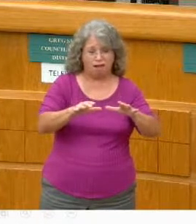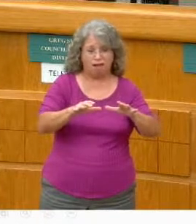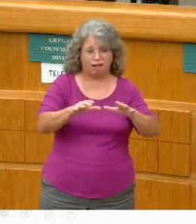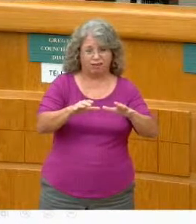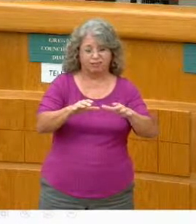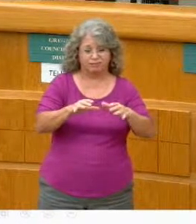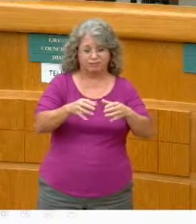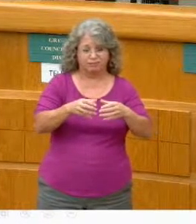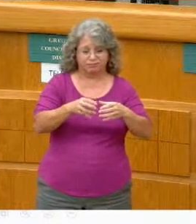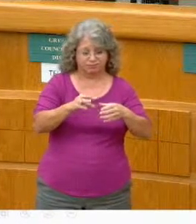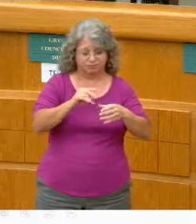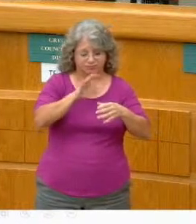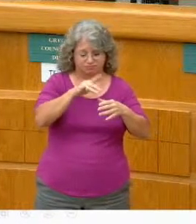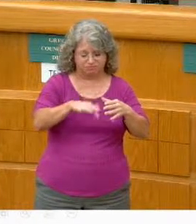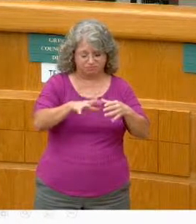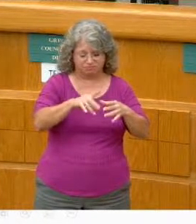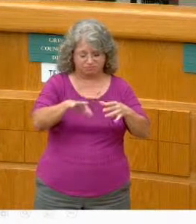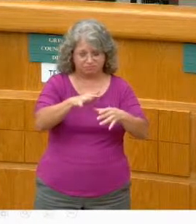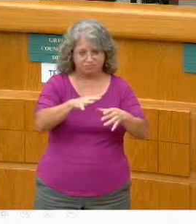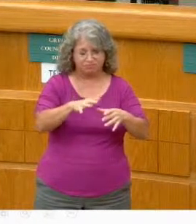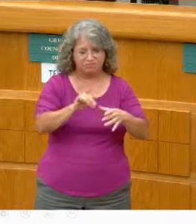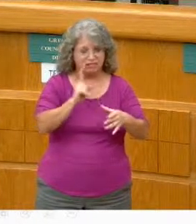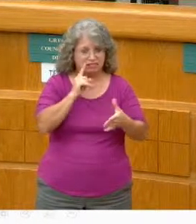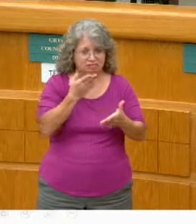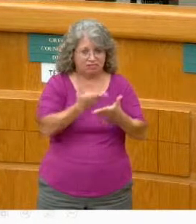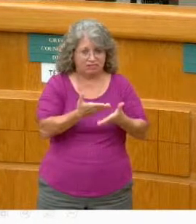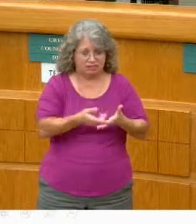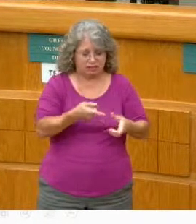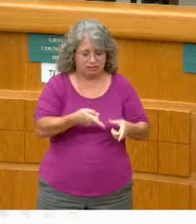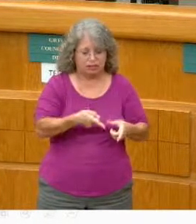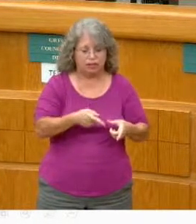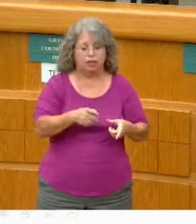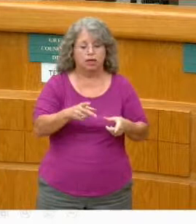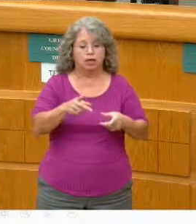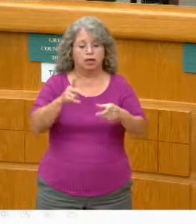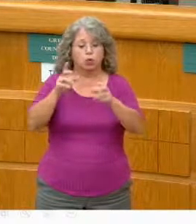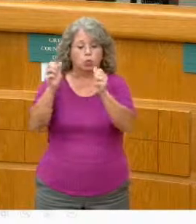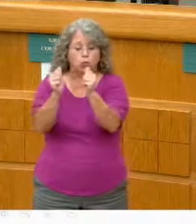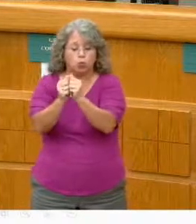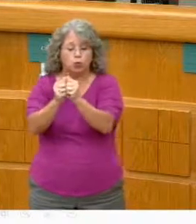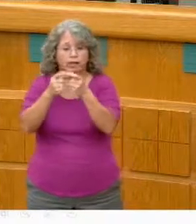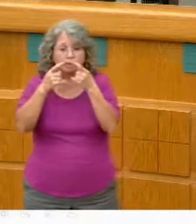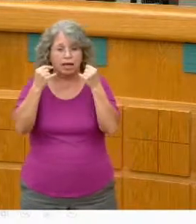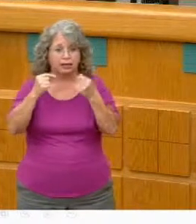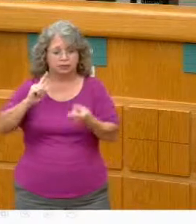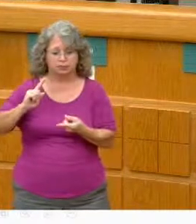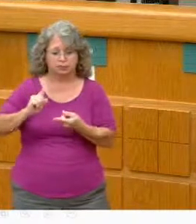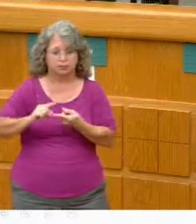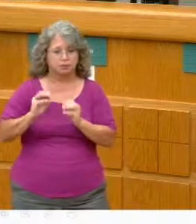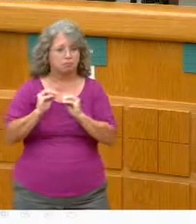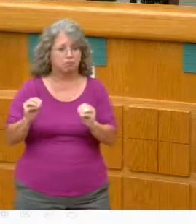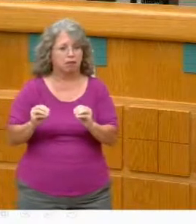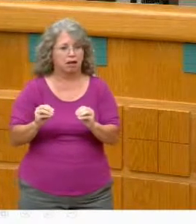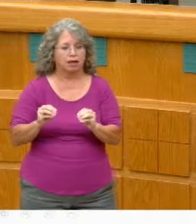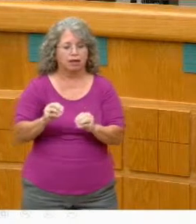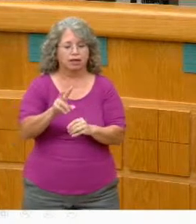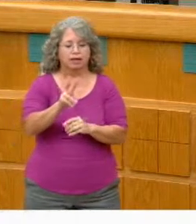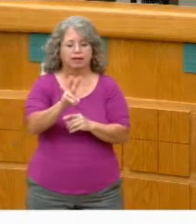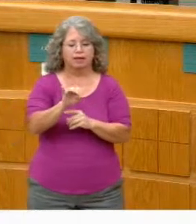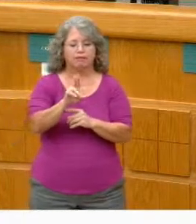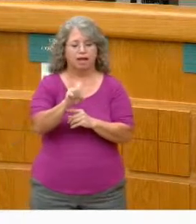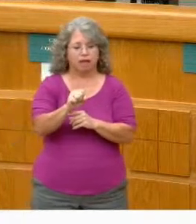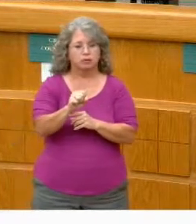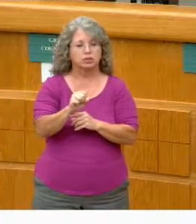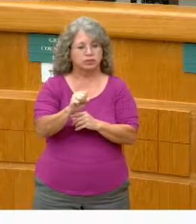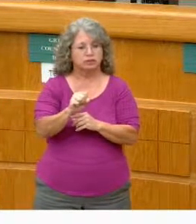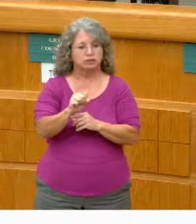the bacteria all over and droplets all over these Petri dishes, as evidenced there, and the person with a mask did not. The